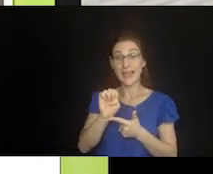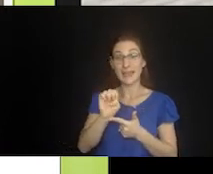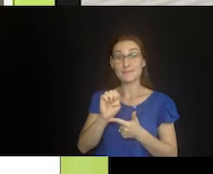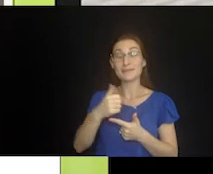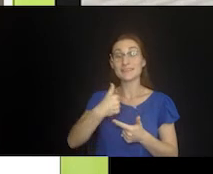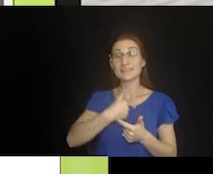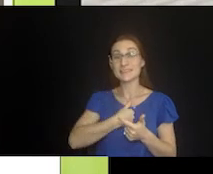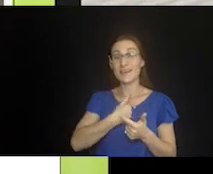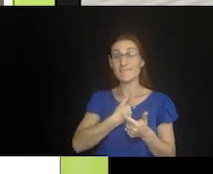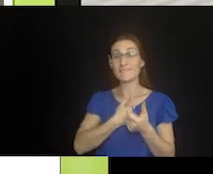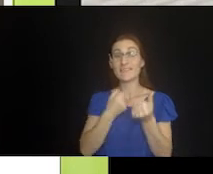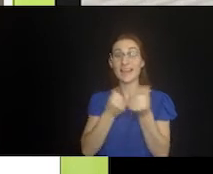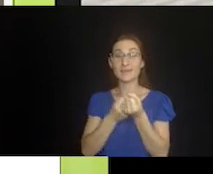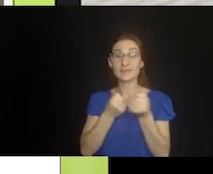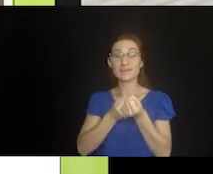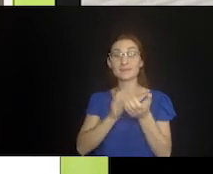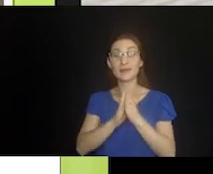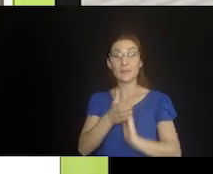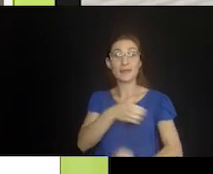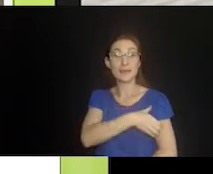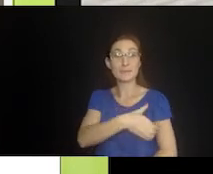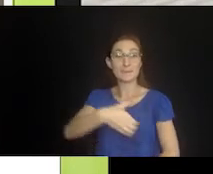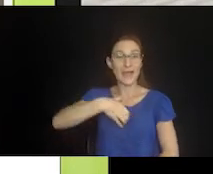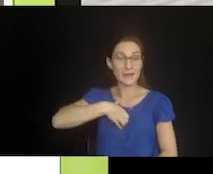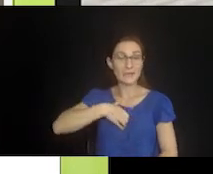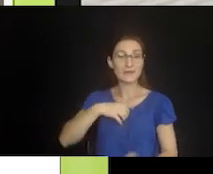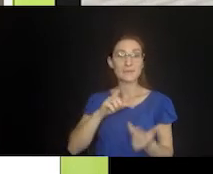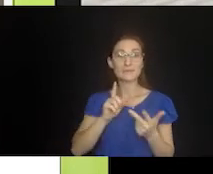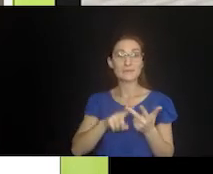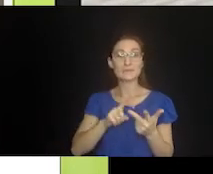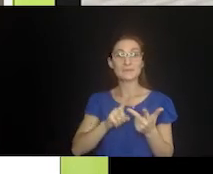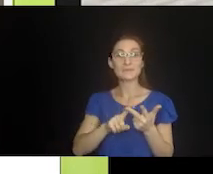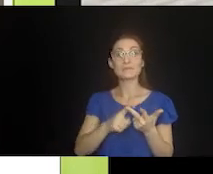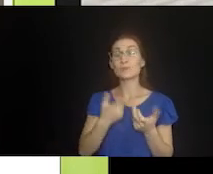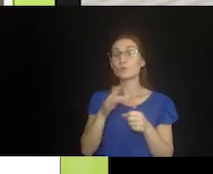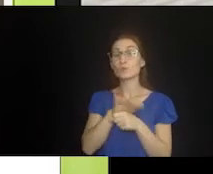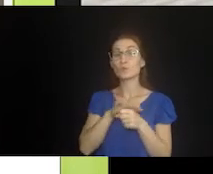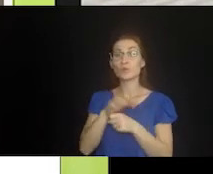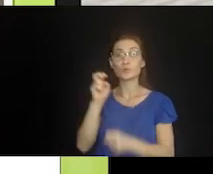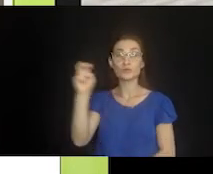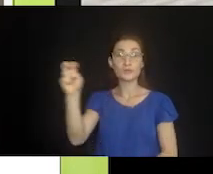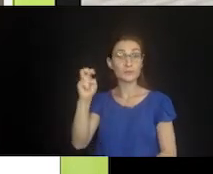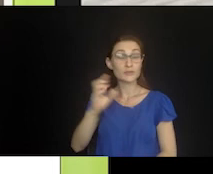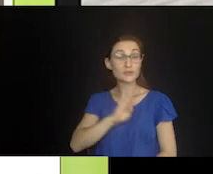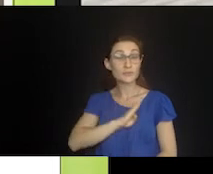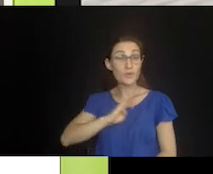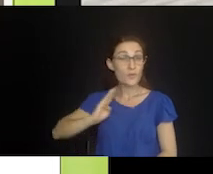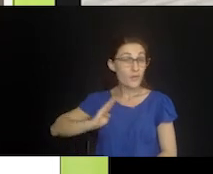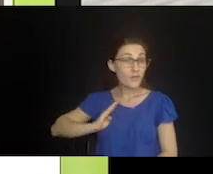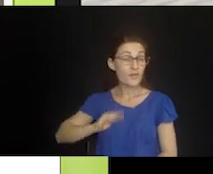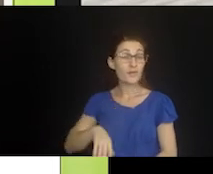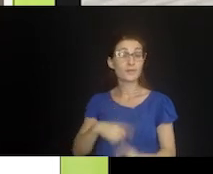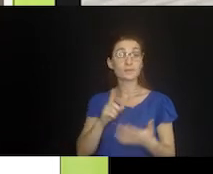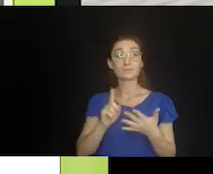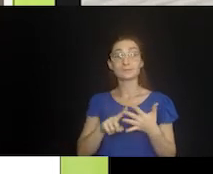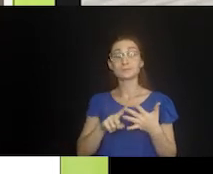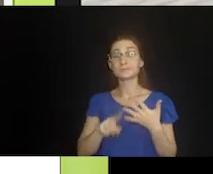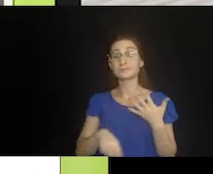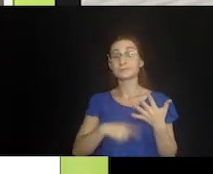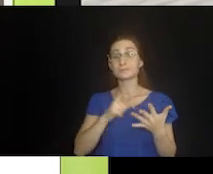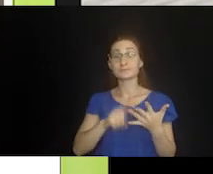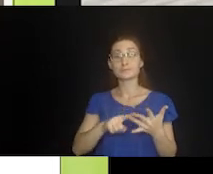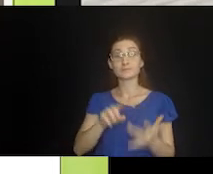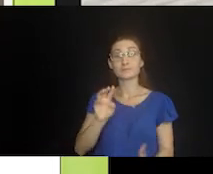and on SAVE, Self-Advocates Becoming Empowered. We have people that are on their local